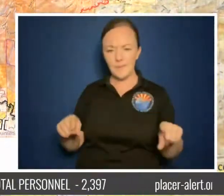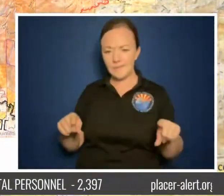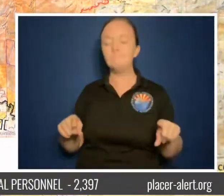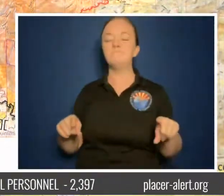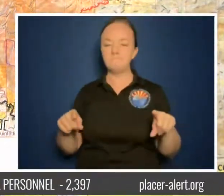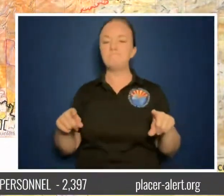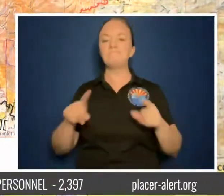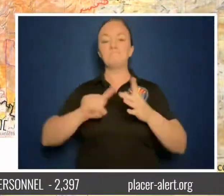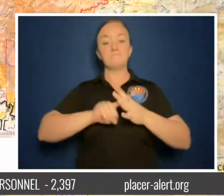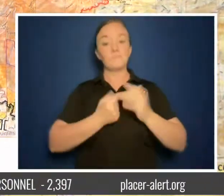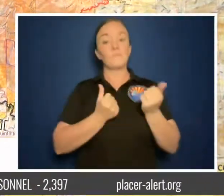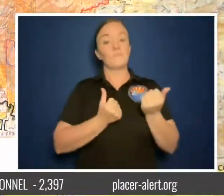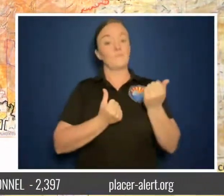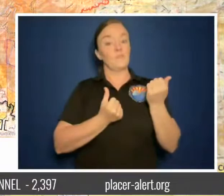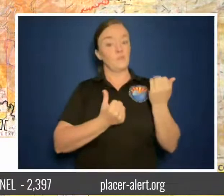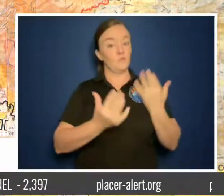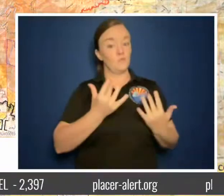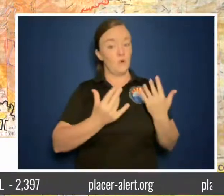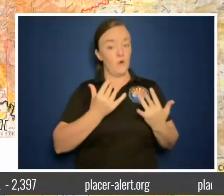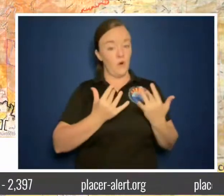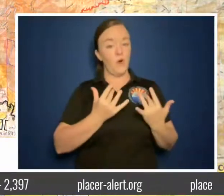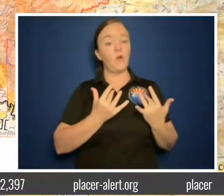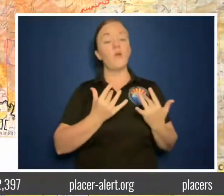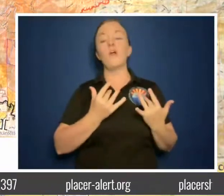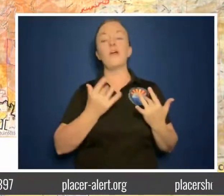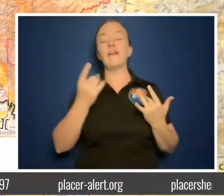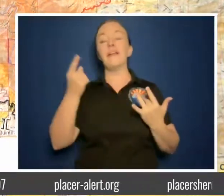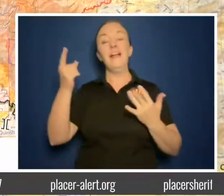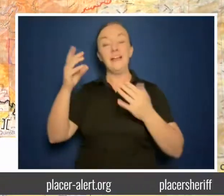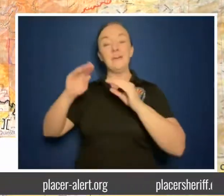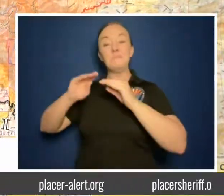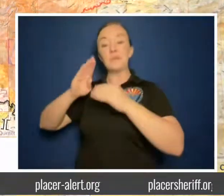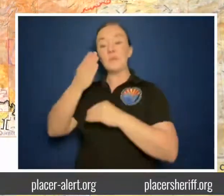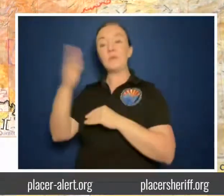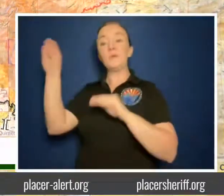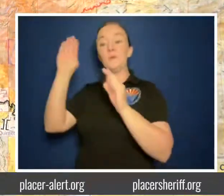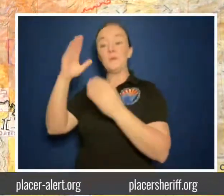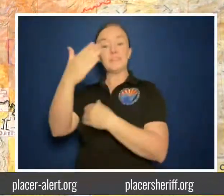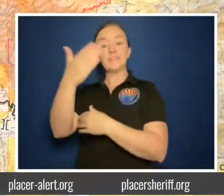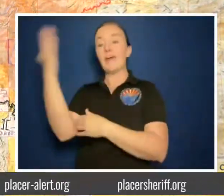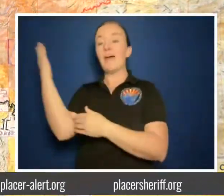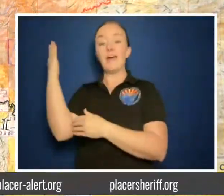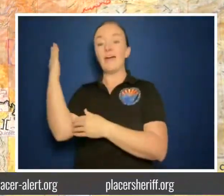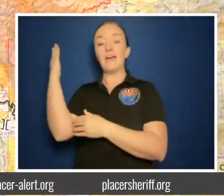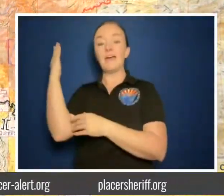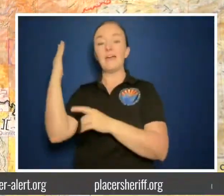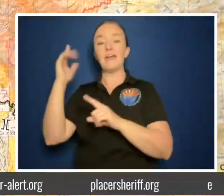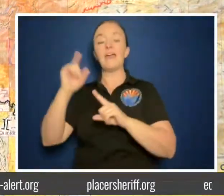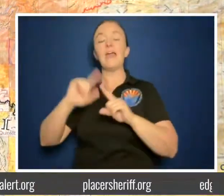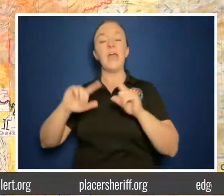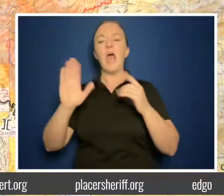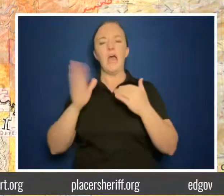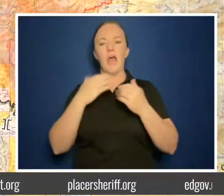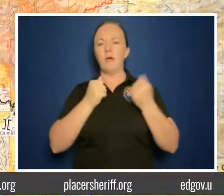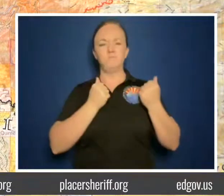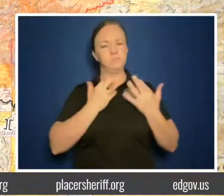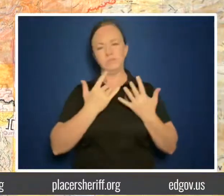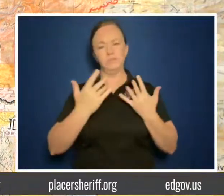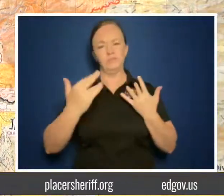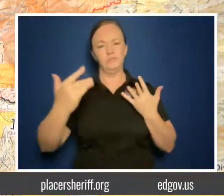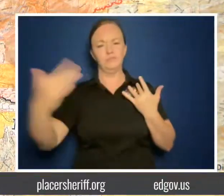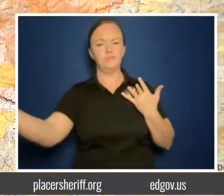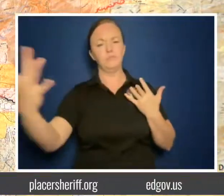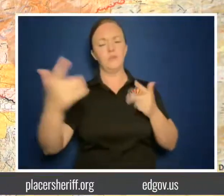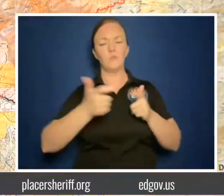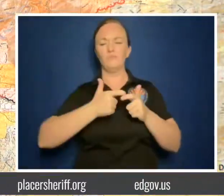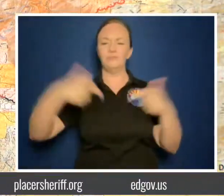initially when we had clear blue skies and prime conditions for the fire to move. And then the past day and a half